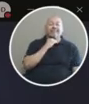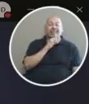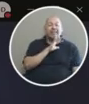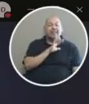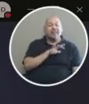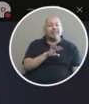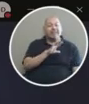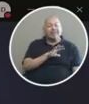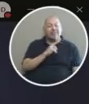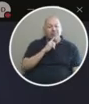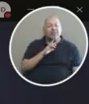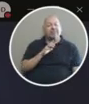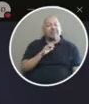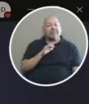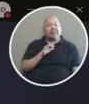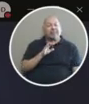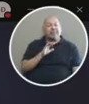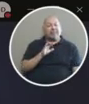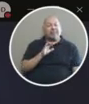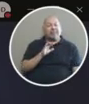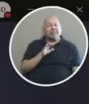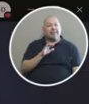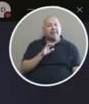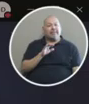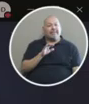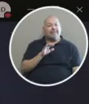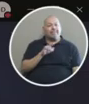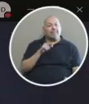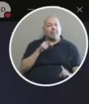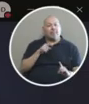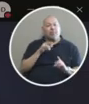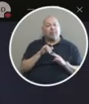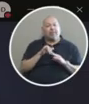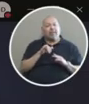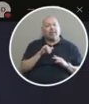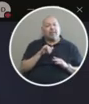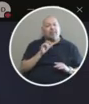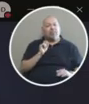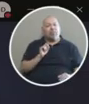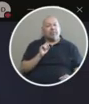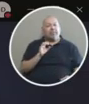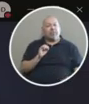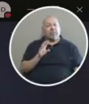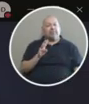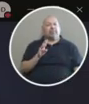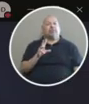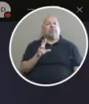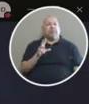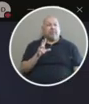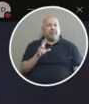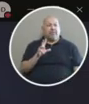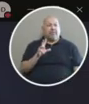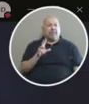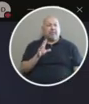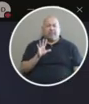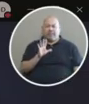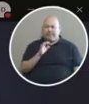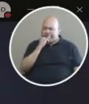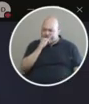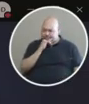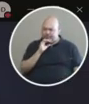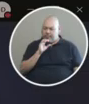There was a 063, or excuse